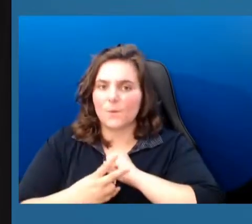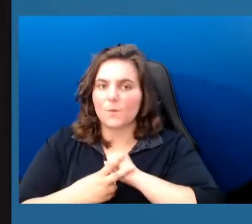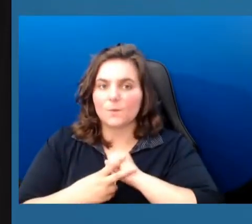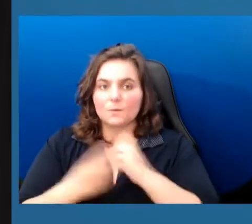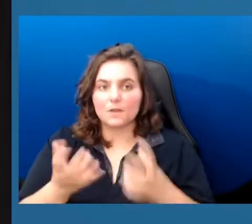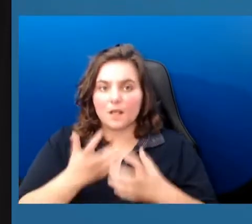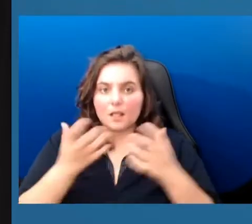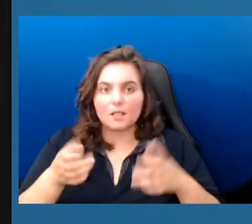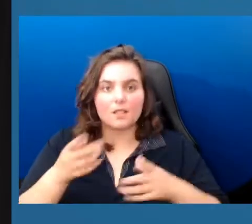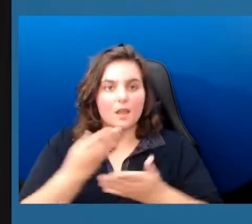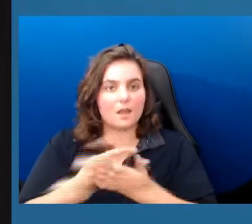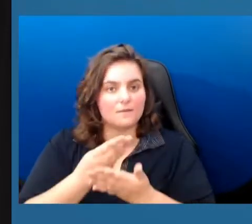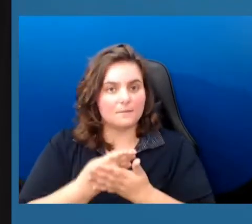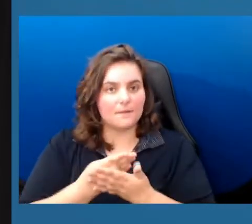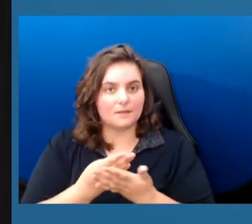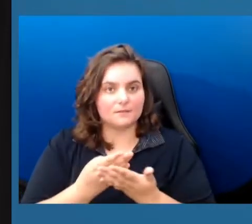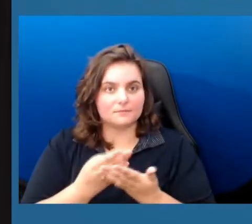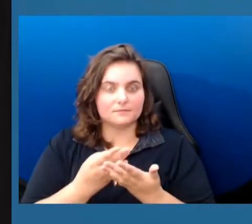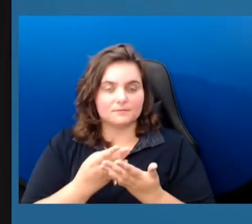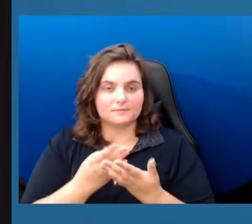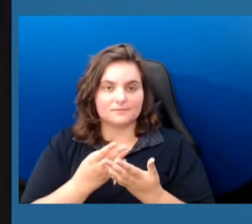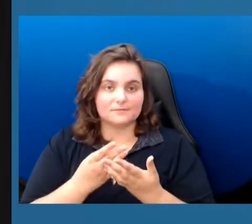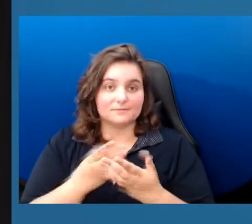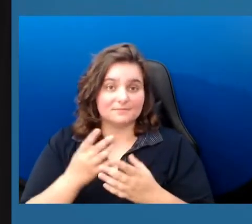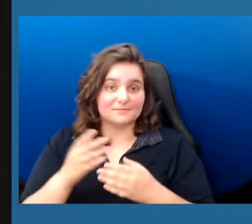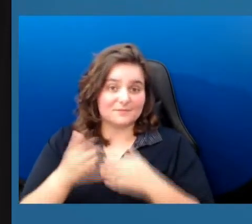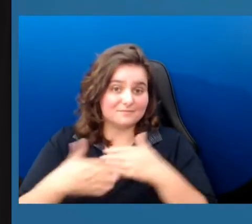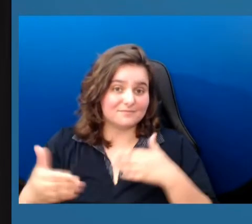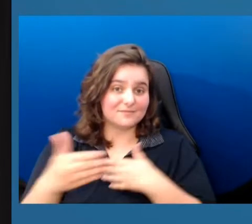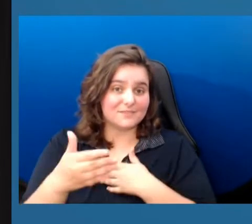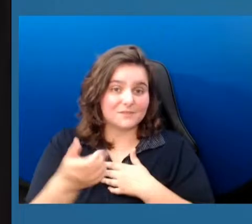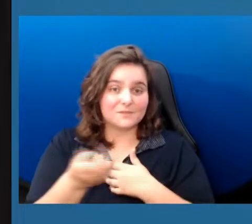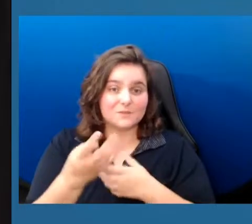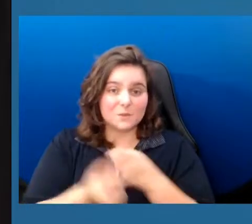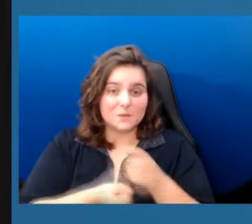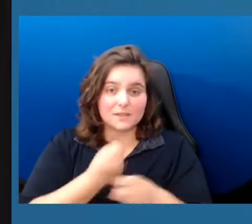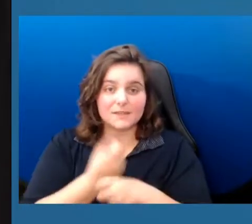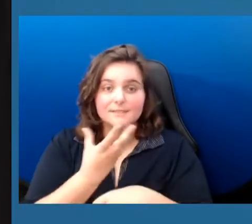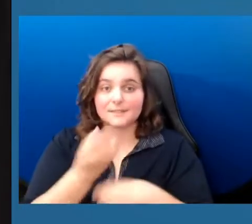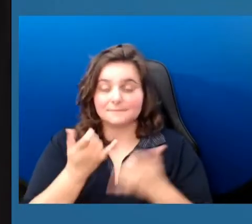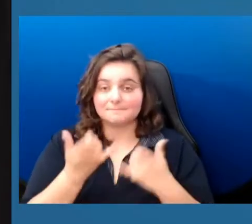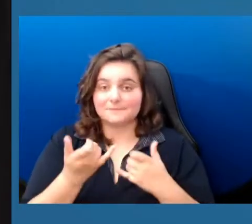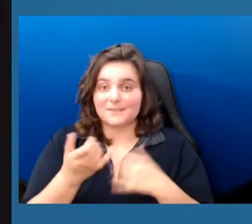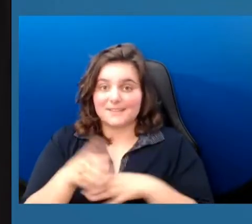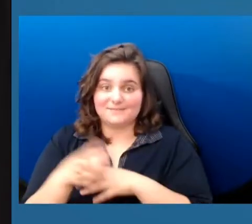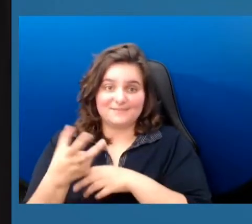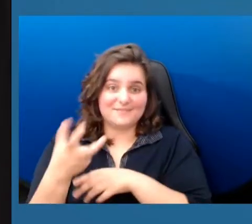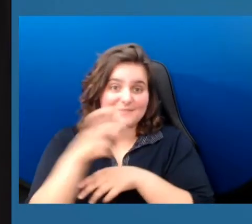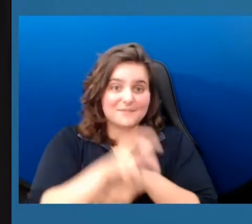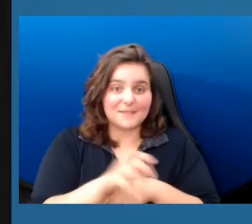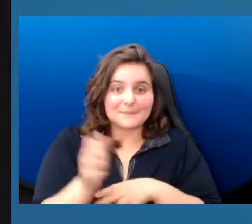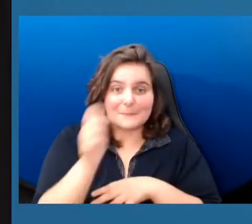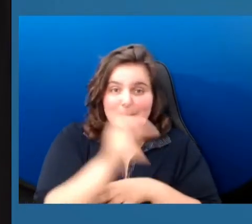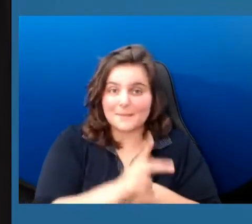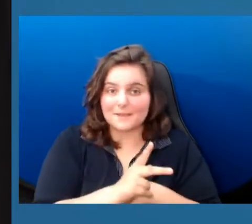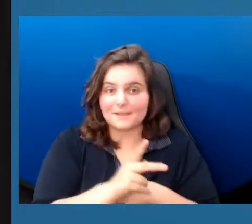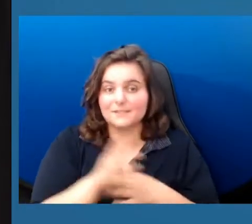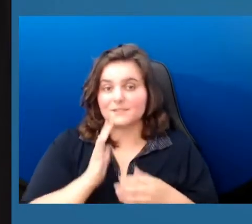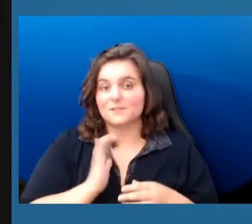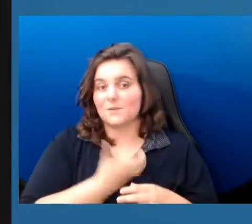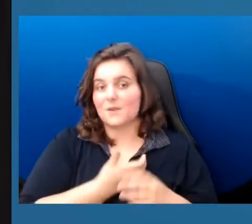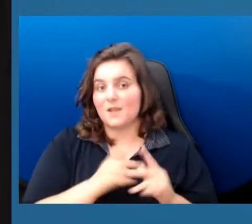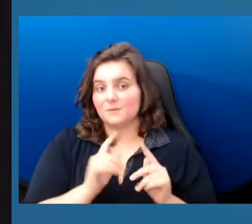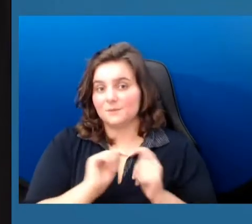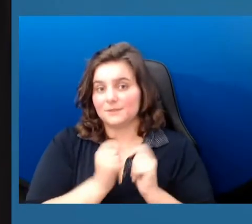of dollars, possibly over the next several years, and reinvest it back into the people who run the show and make things happen. So thank you,